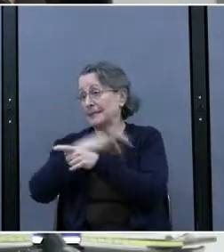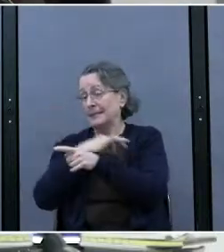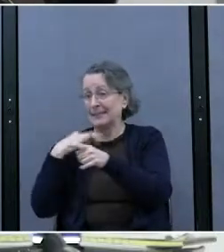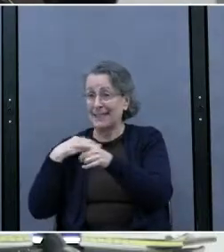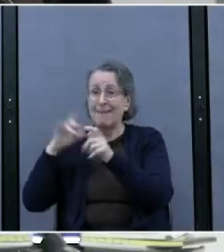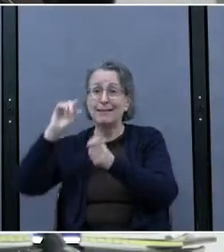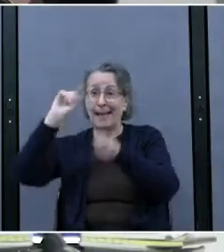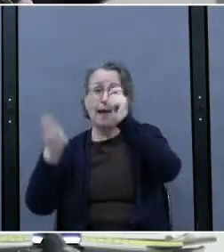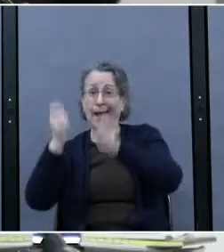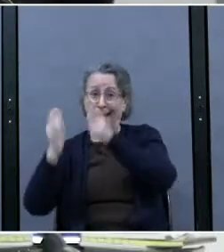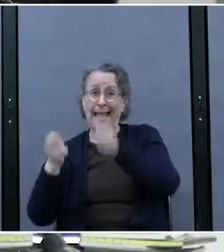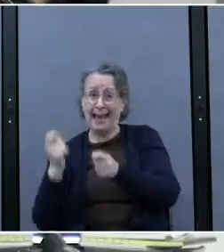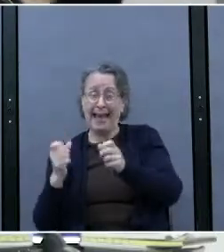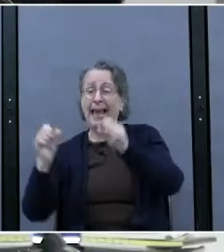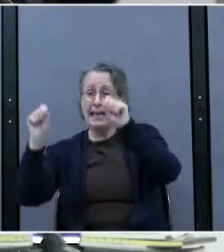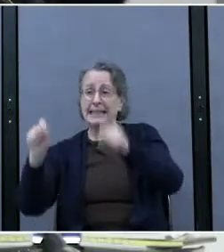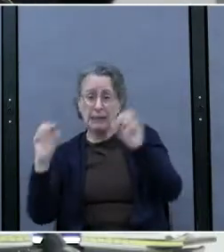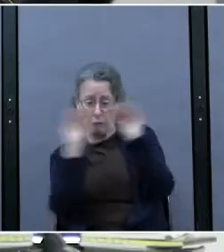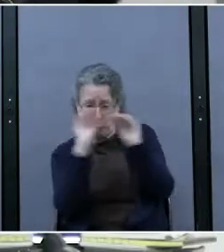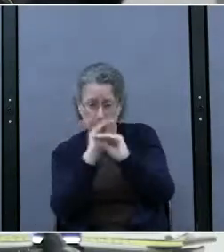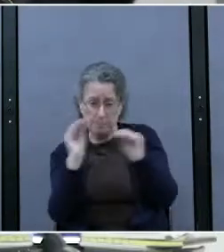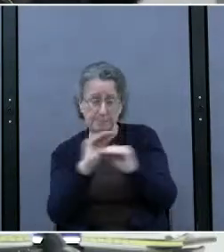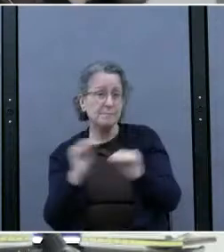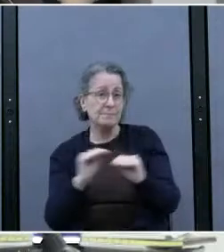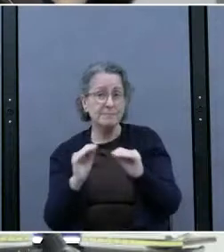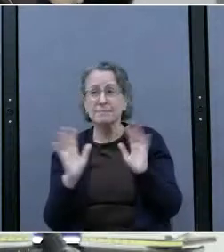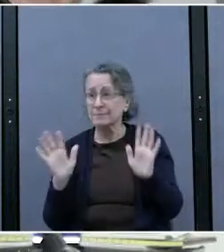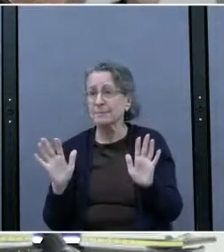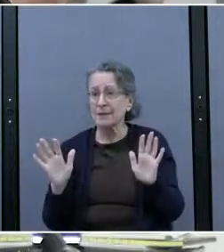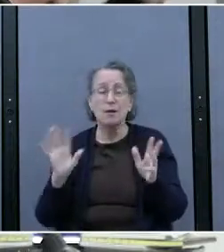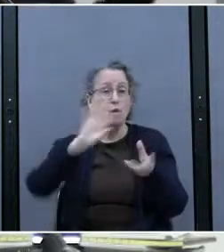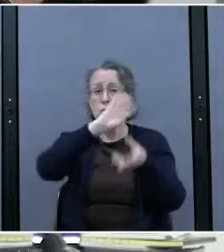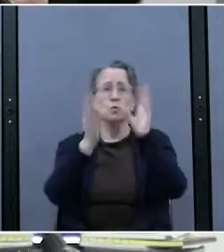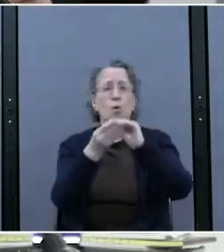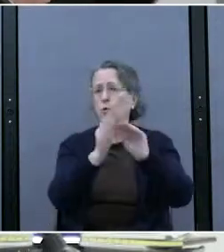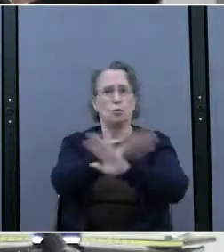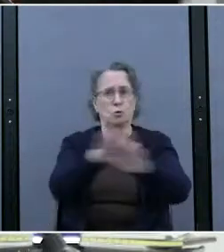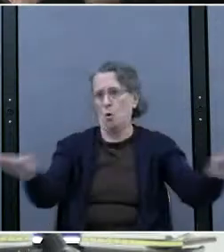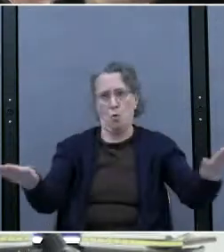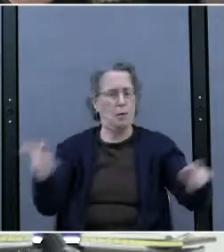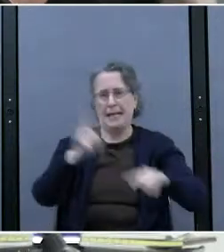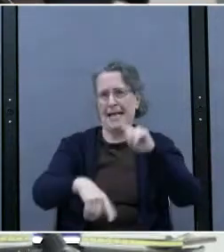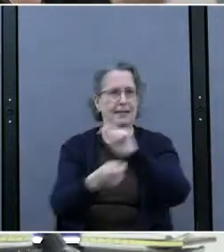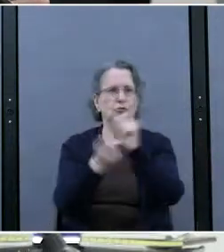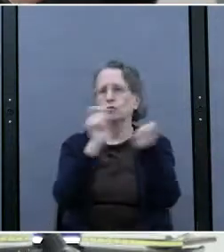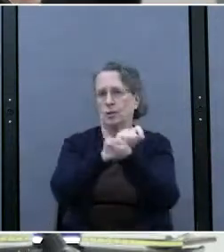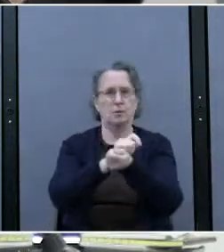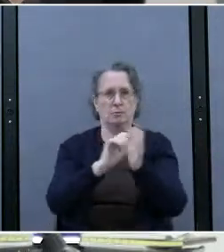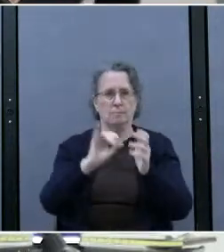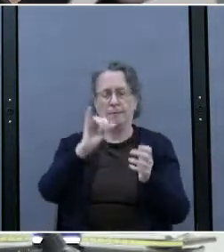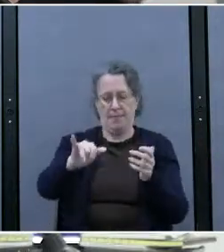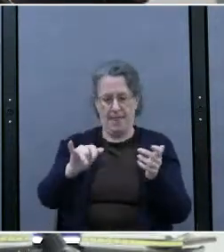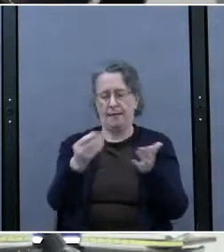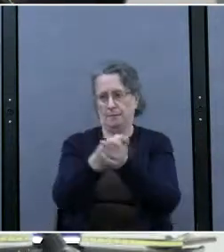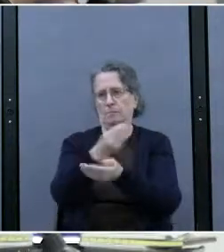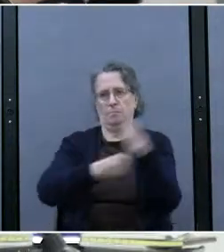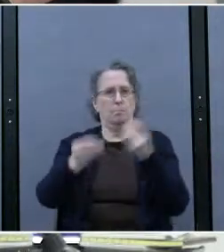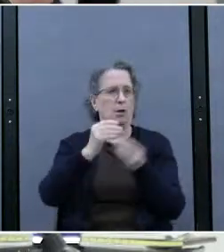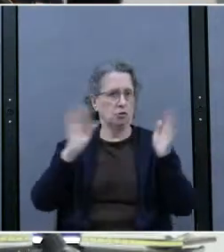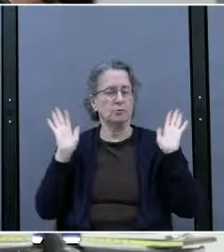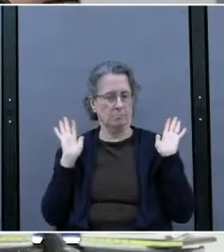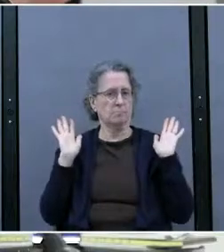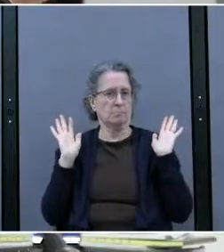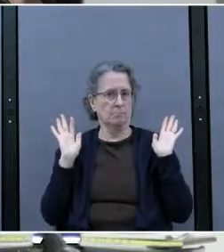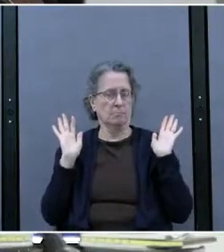things get more spending during the year, but that total amount is the budget within which the select